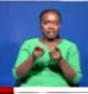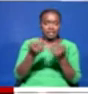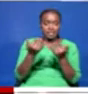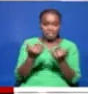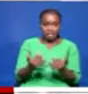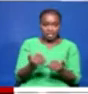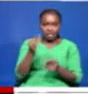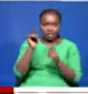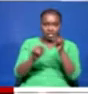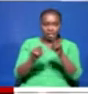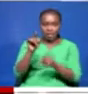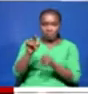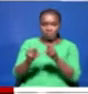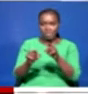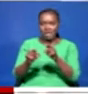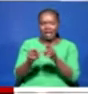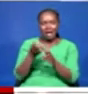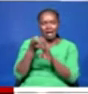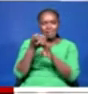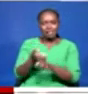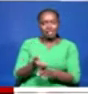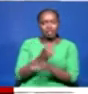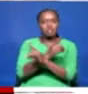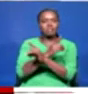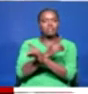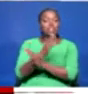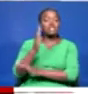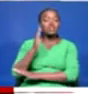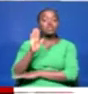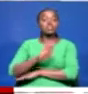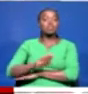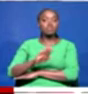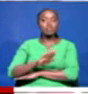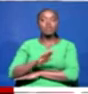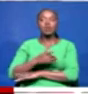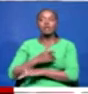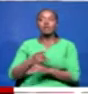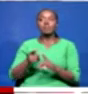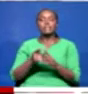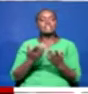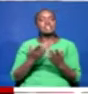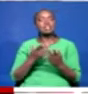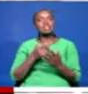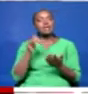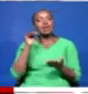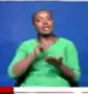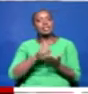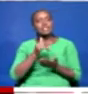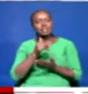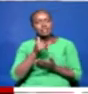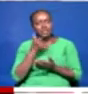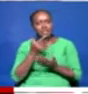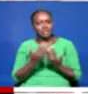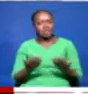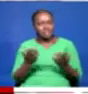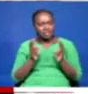dynamic and complex defense and security environment. But I want to reflect on again things which I've